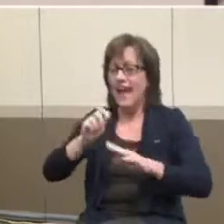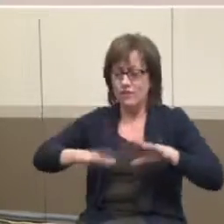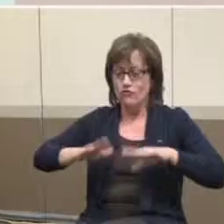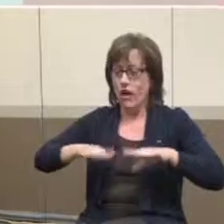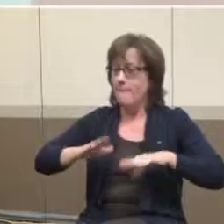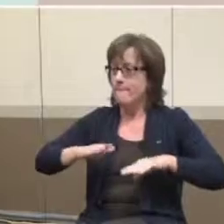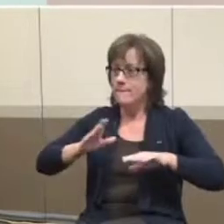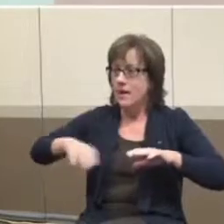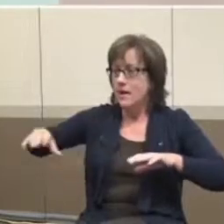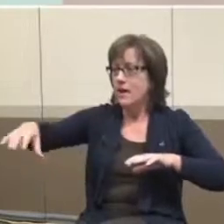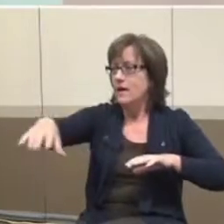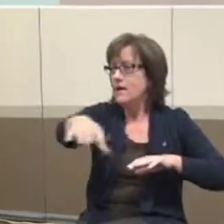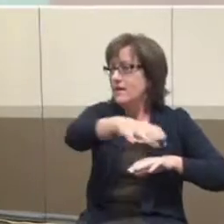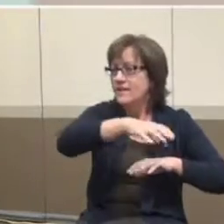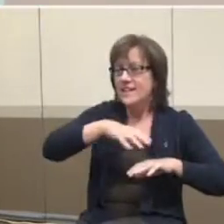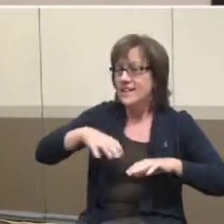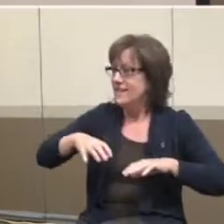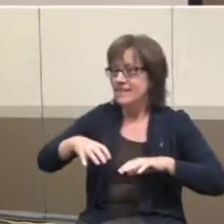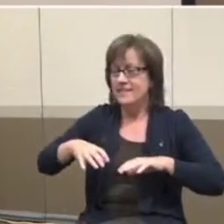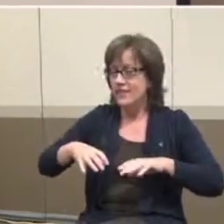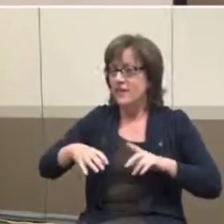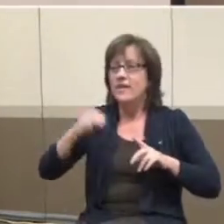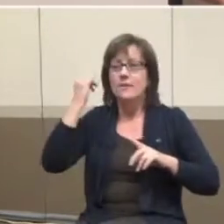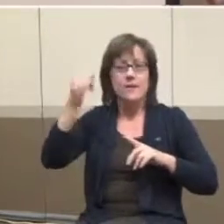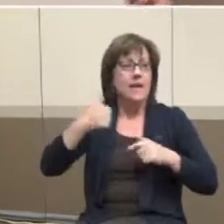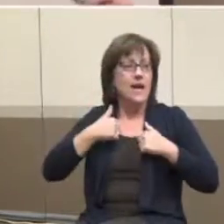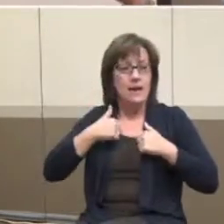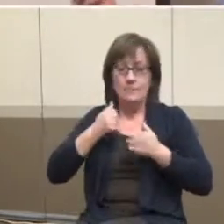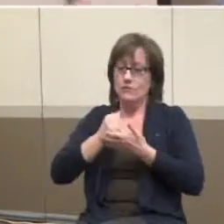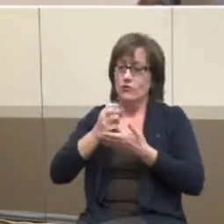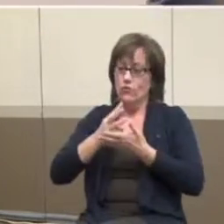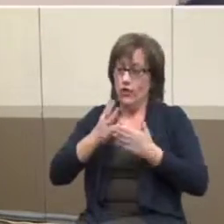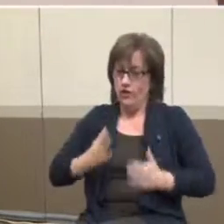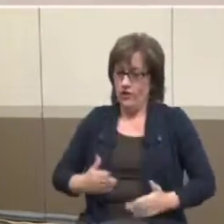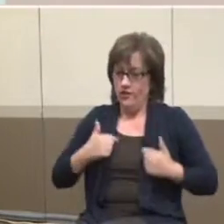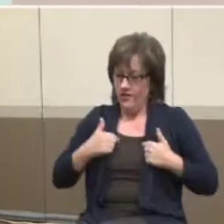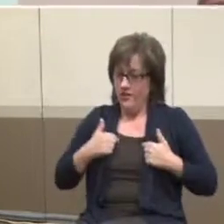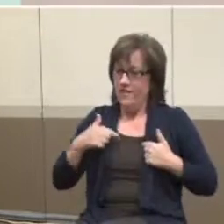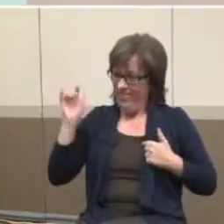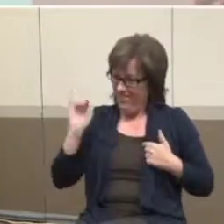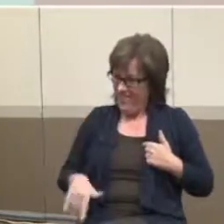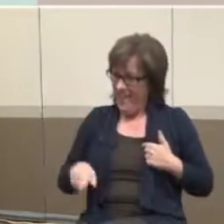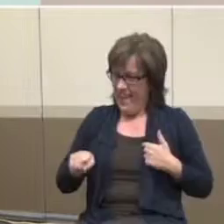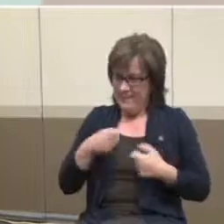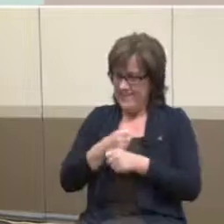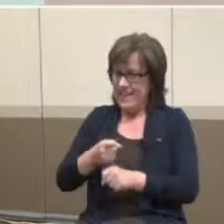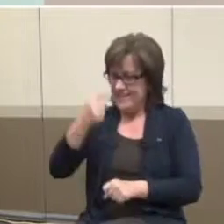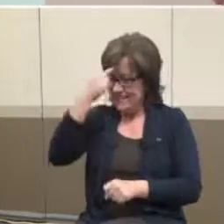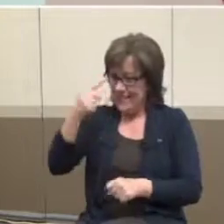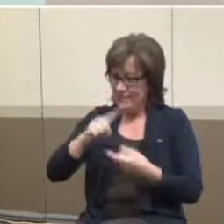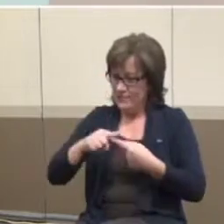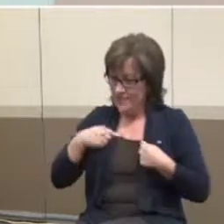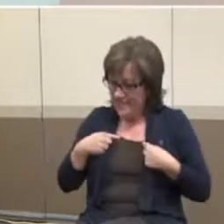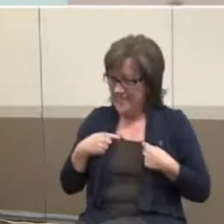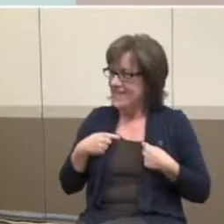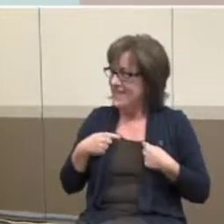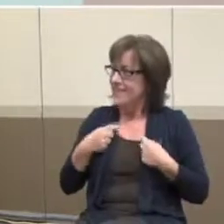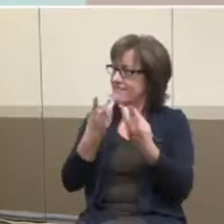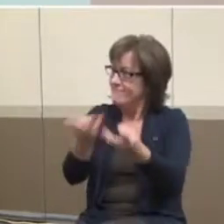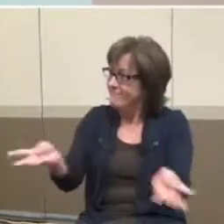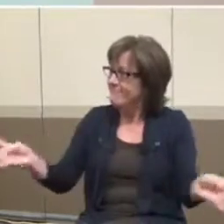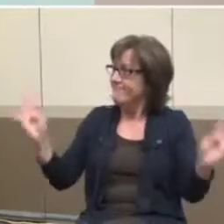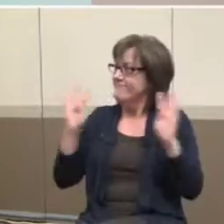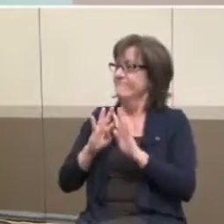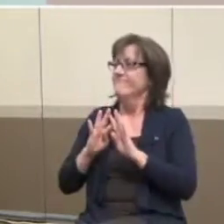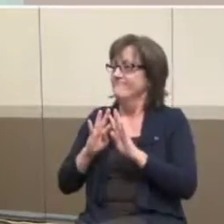can imagine me being a social worker. This was the kind of drum group that made sense to me. This is the kind of drum